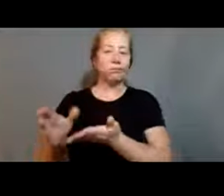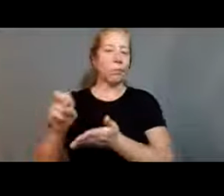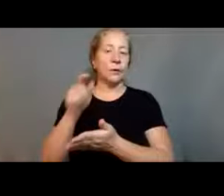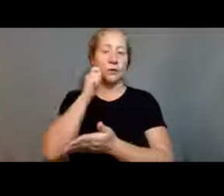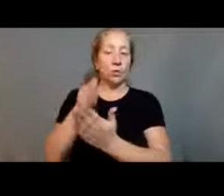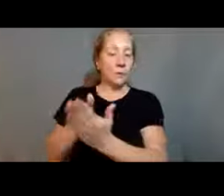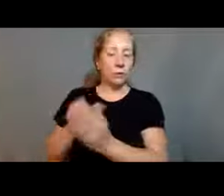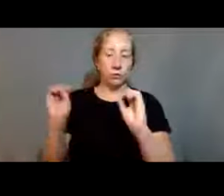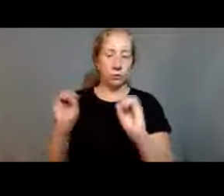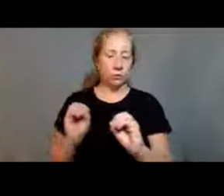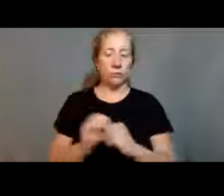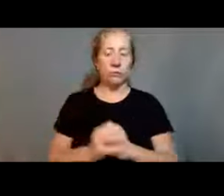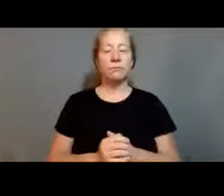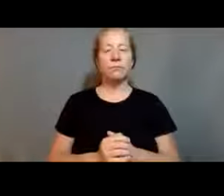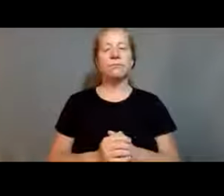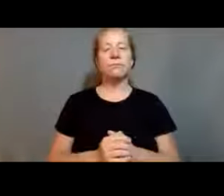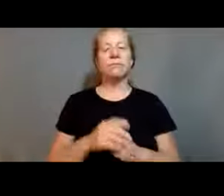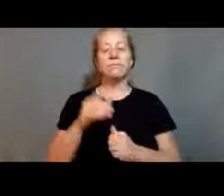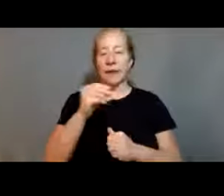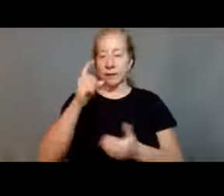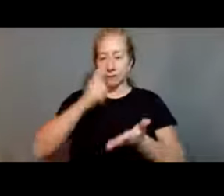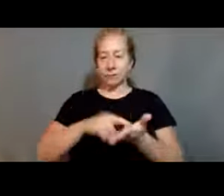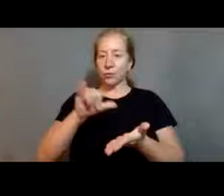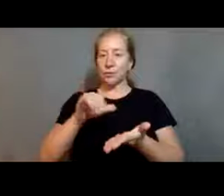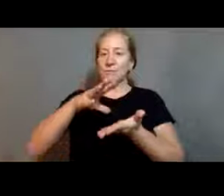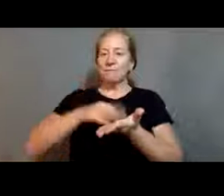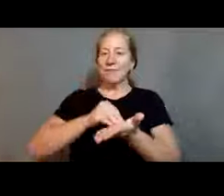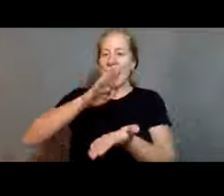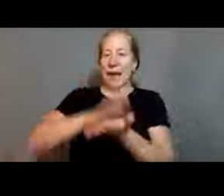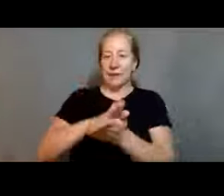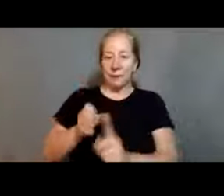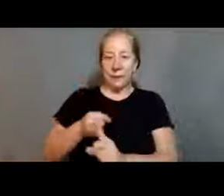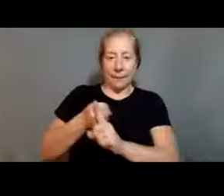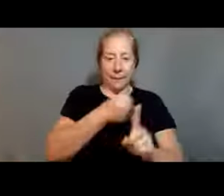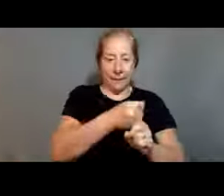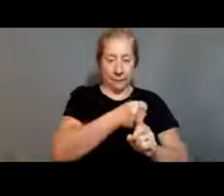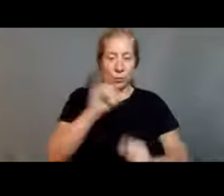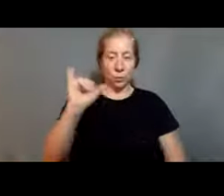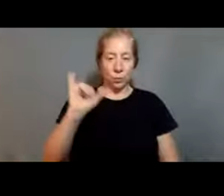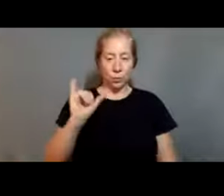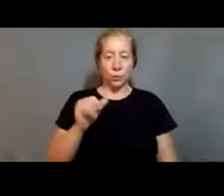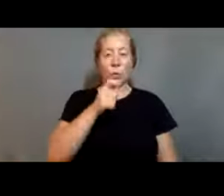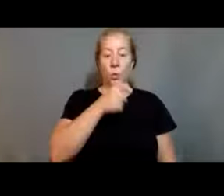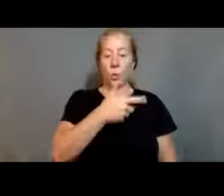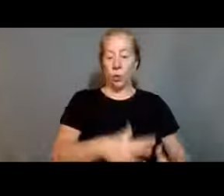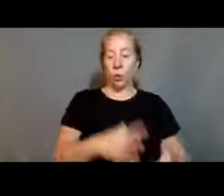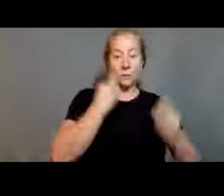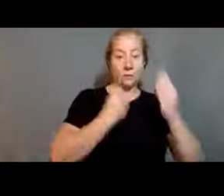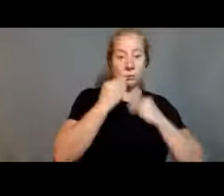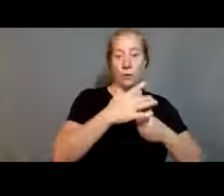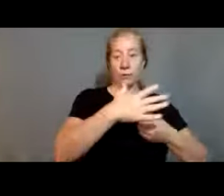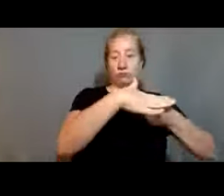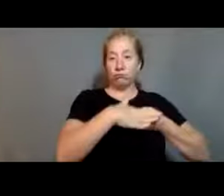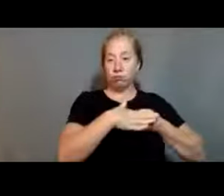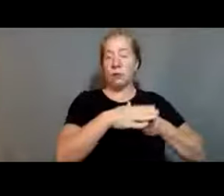then also, there's also an academic impact as well. Individuals who have experienced racism have in